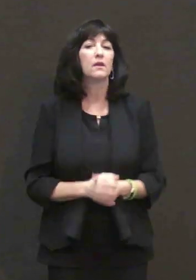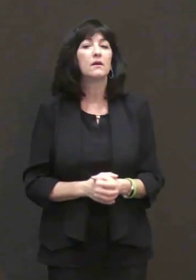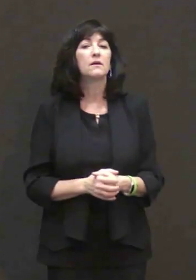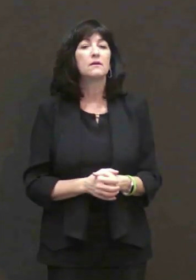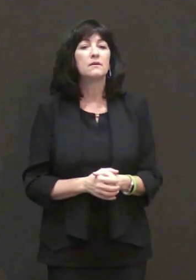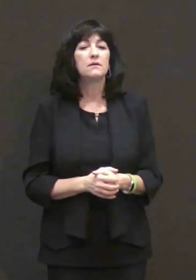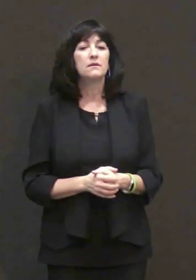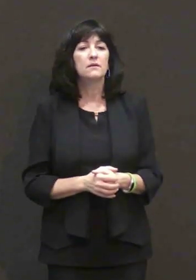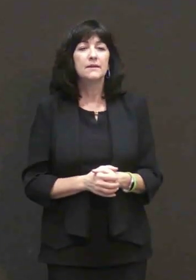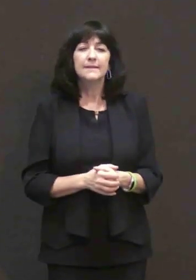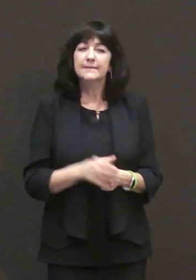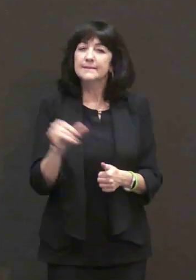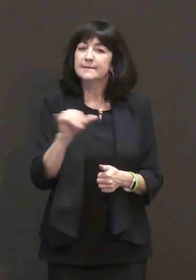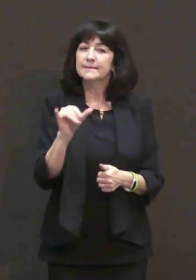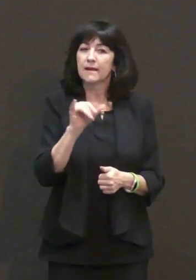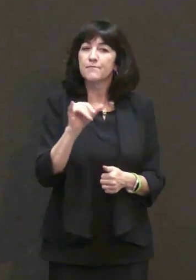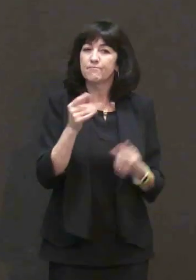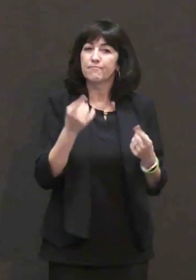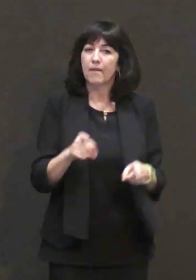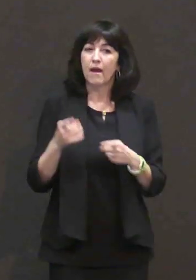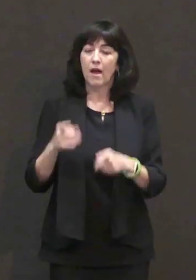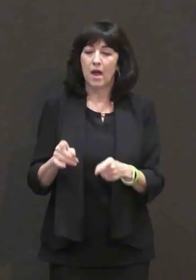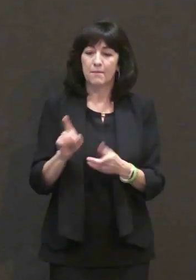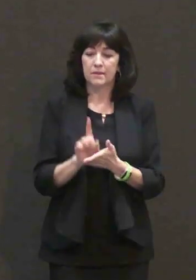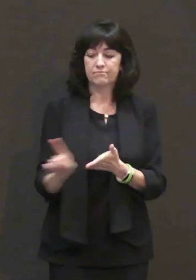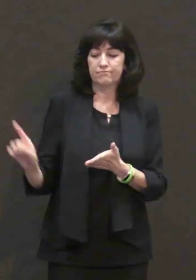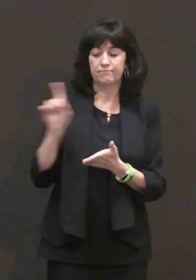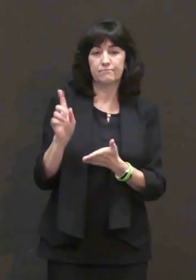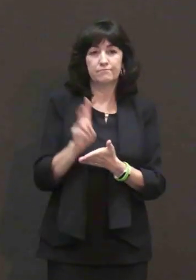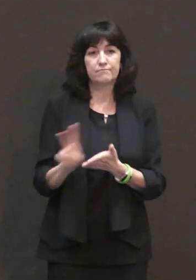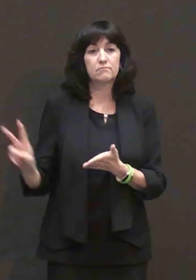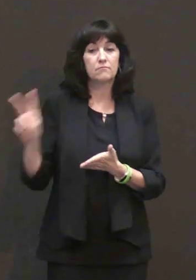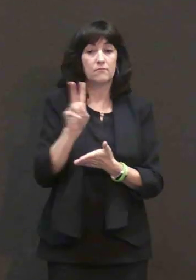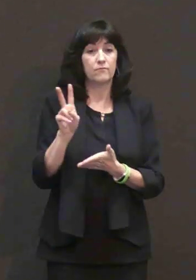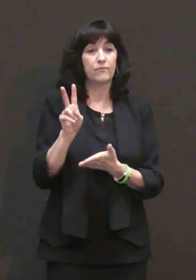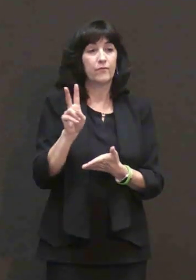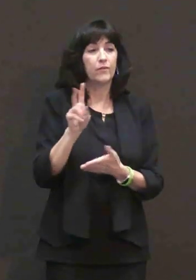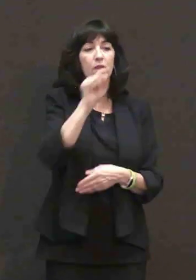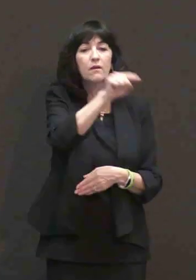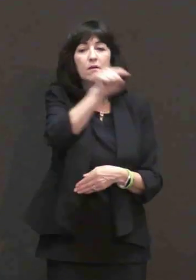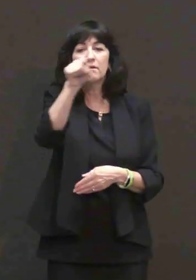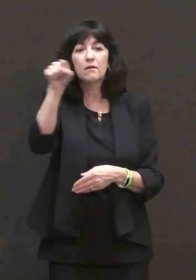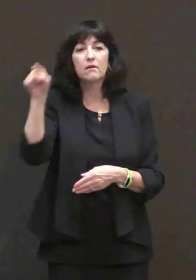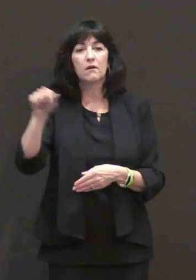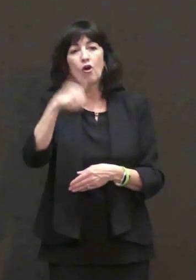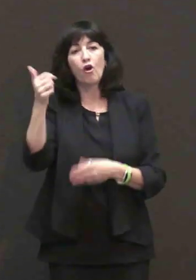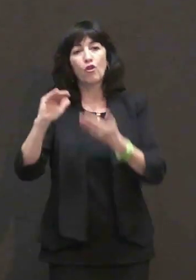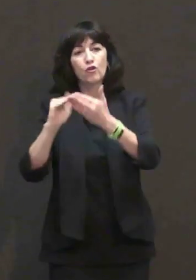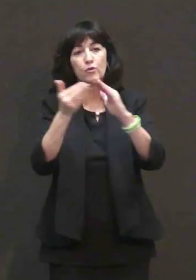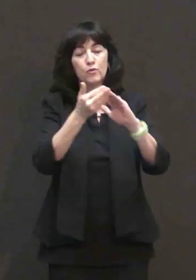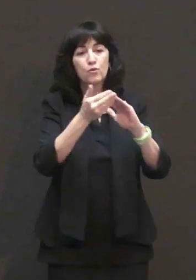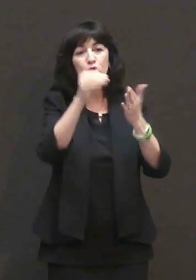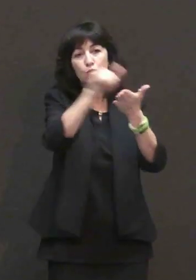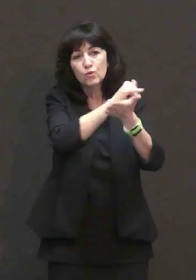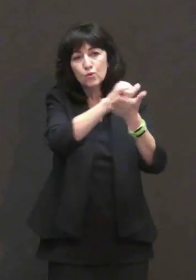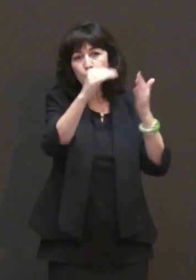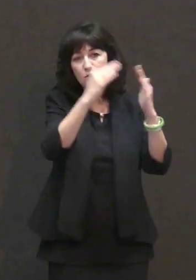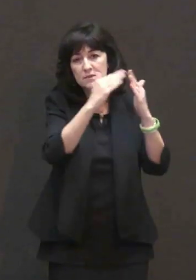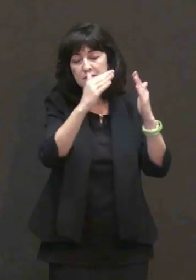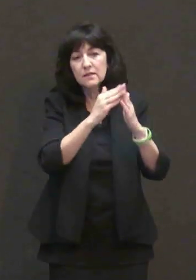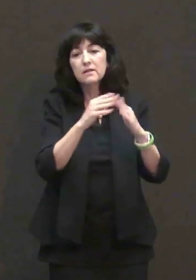happened a week or two or more ago in communities around us, New York, Metro New York City, across the